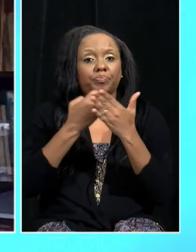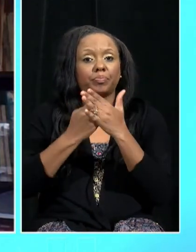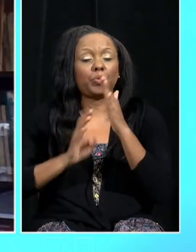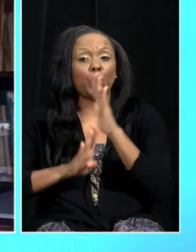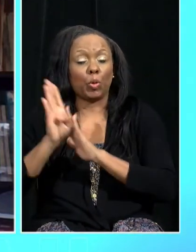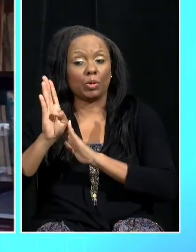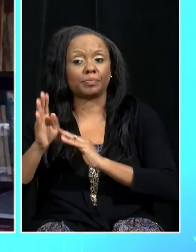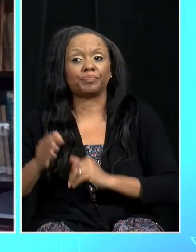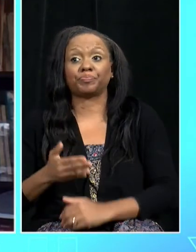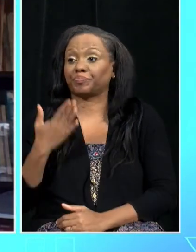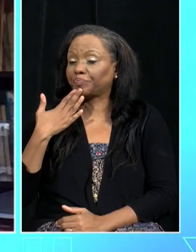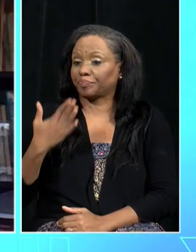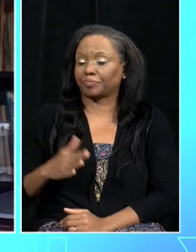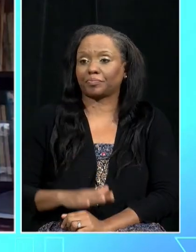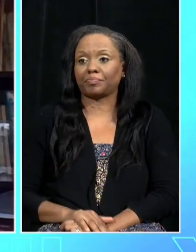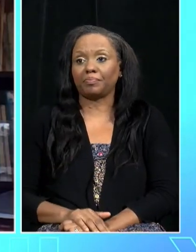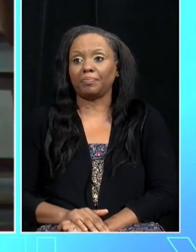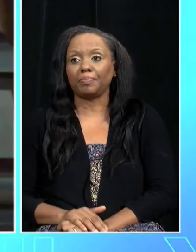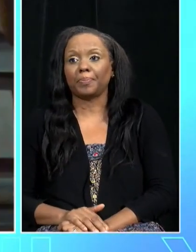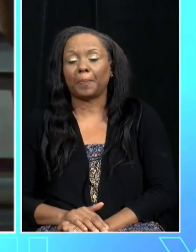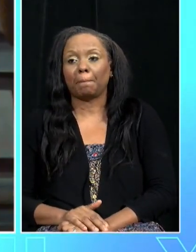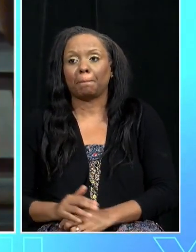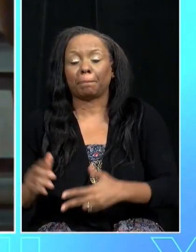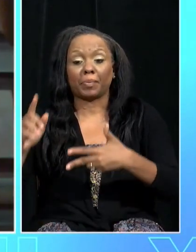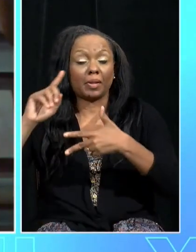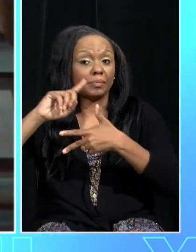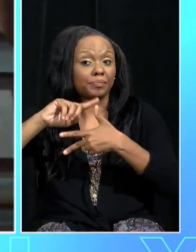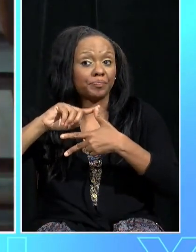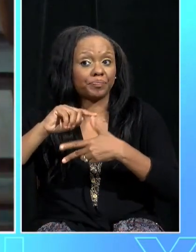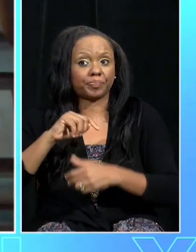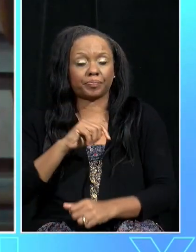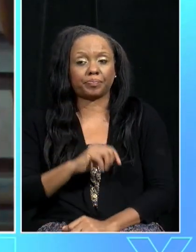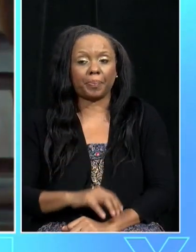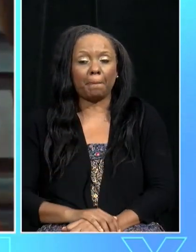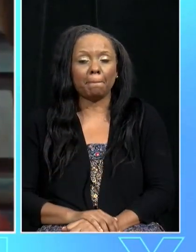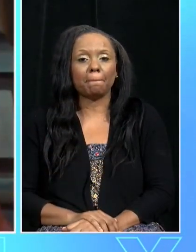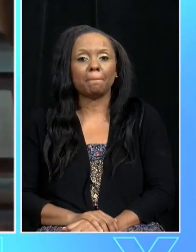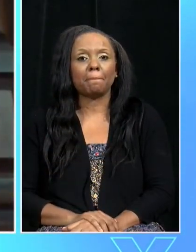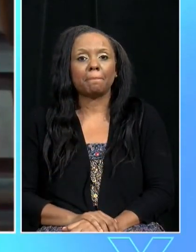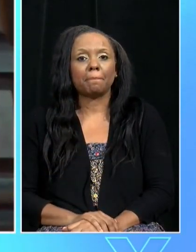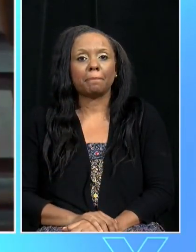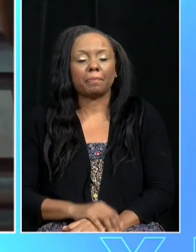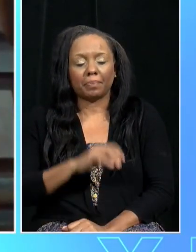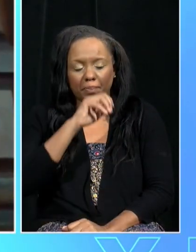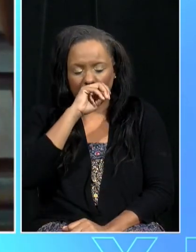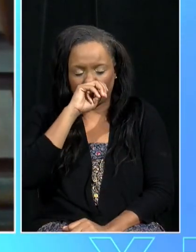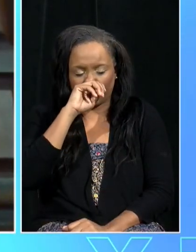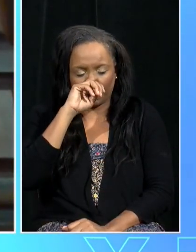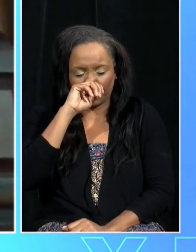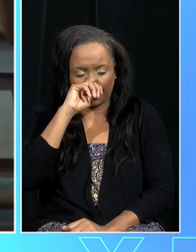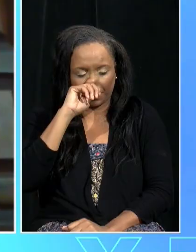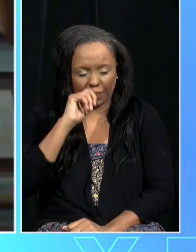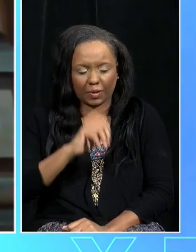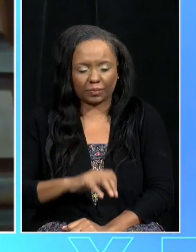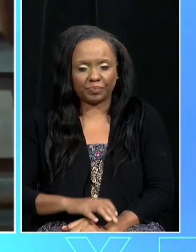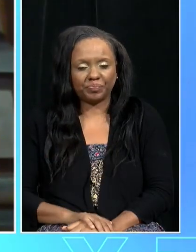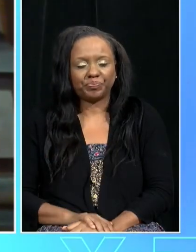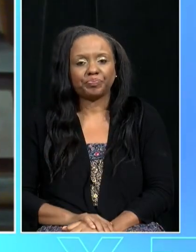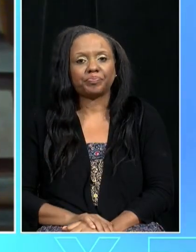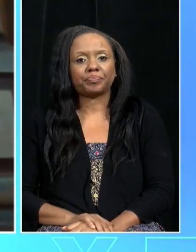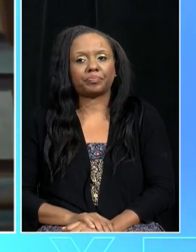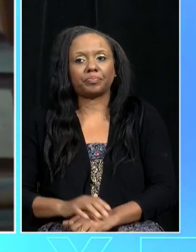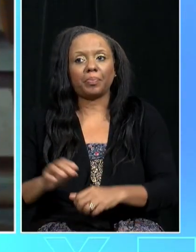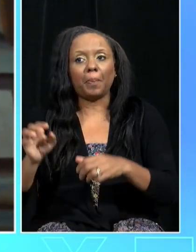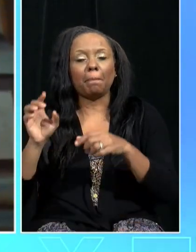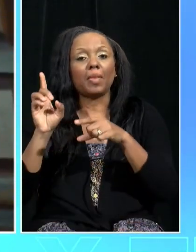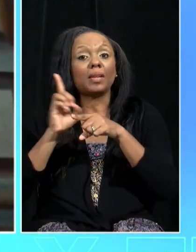much. And Dr. Brathwaite? Yes, I will just end by saying that certainly discipline and responsibility will